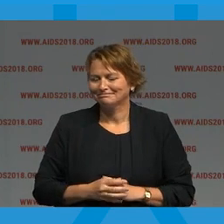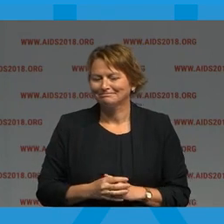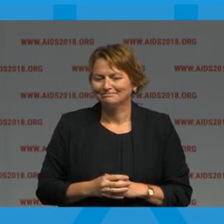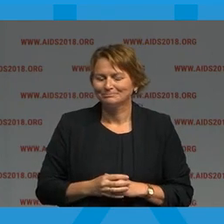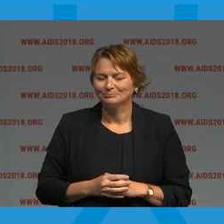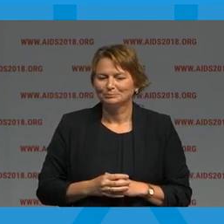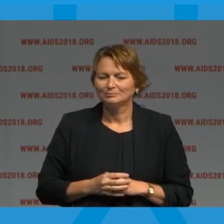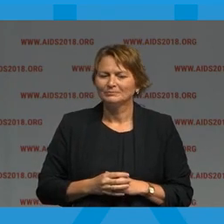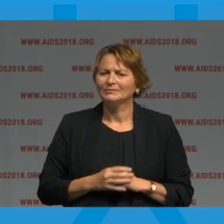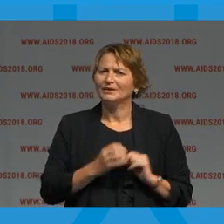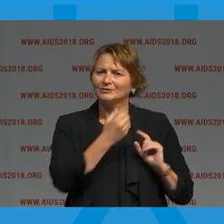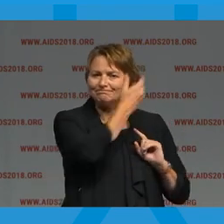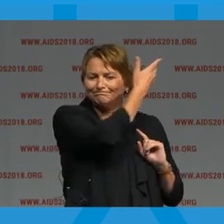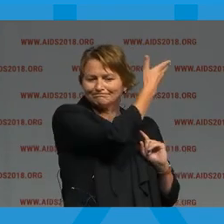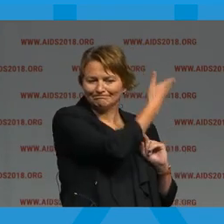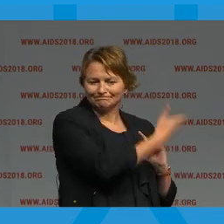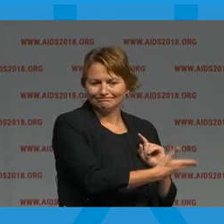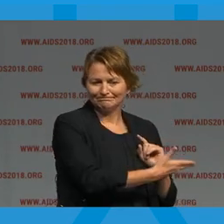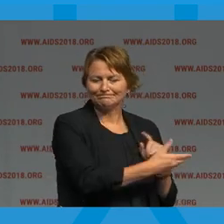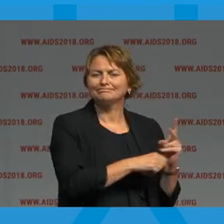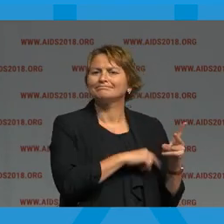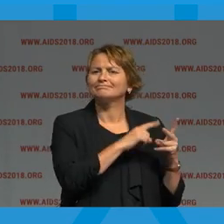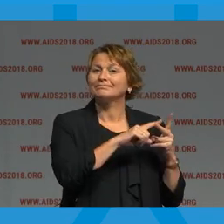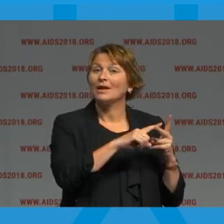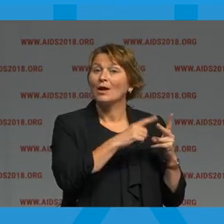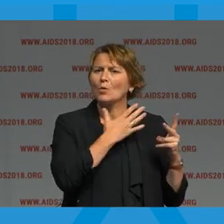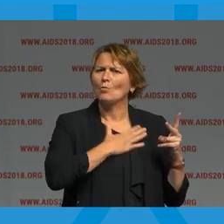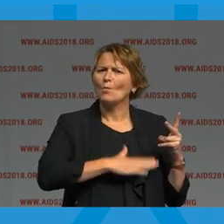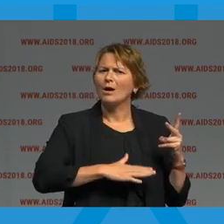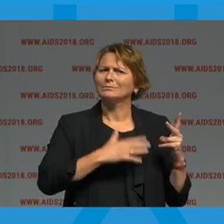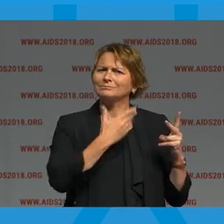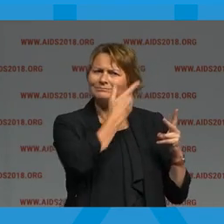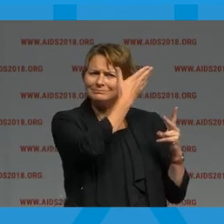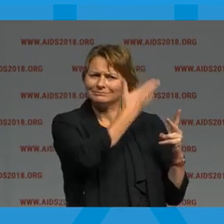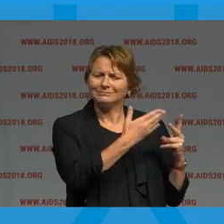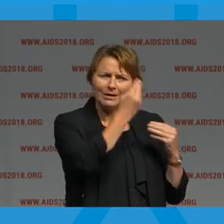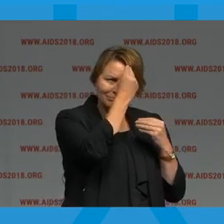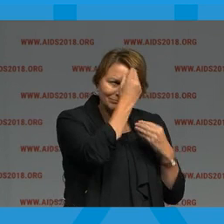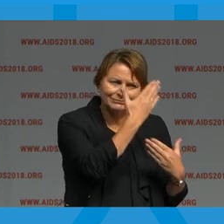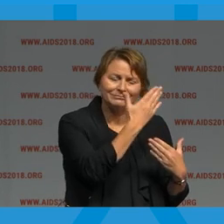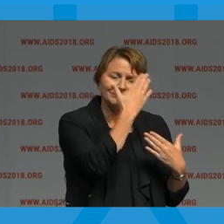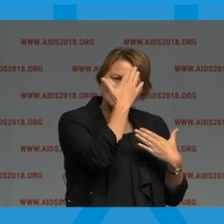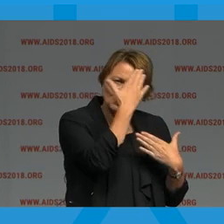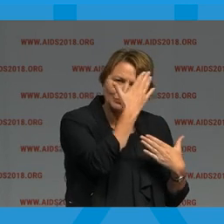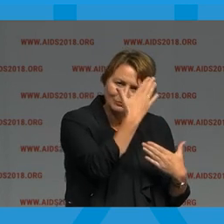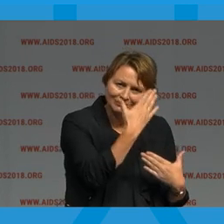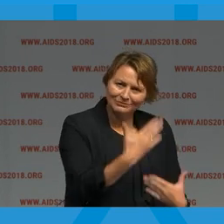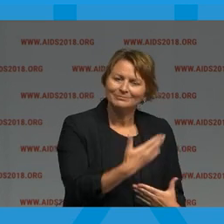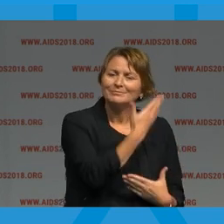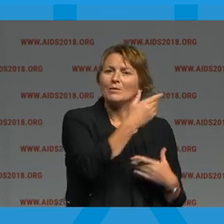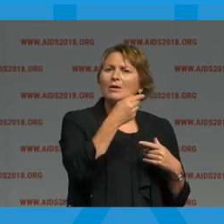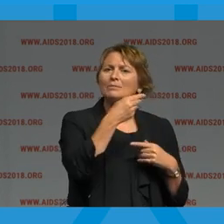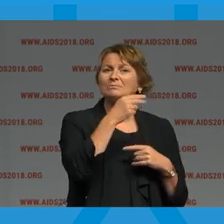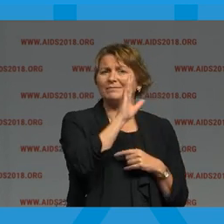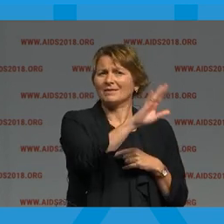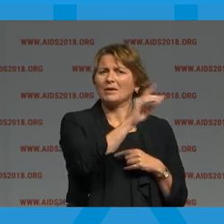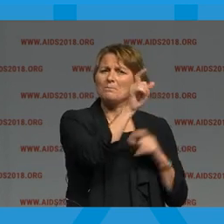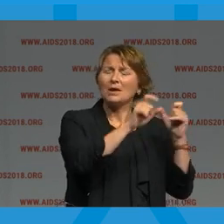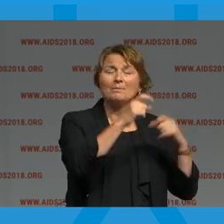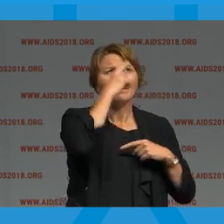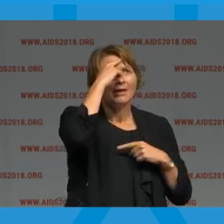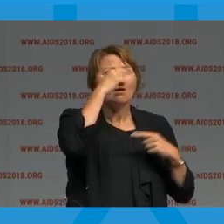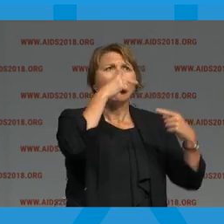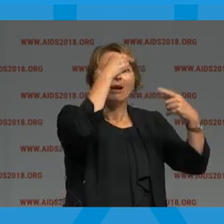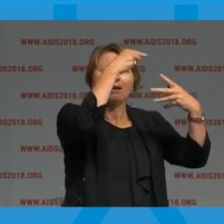These are my disclosures, and I would like to start with acknowledging all the people that provide me with slides and ideas to